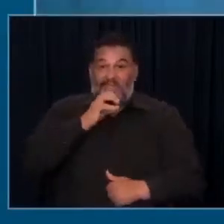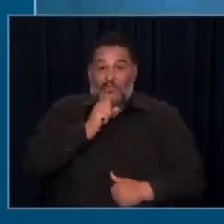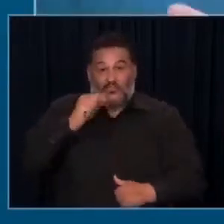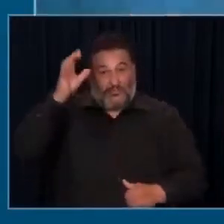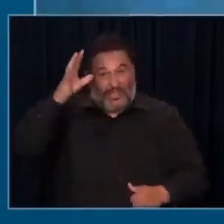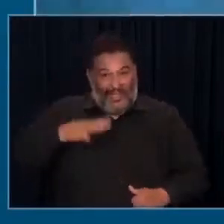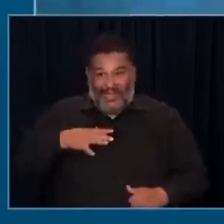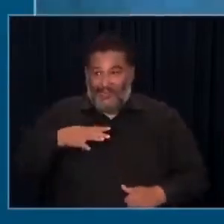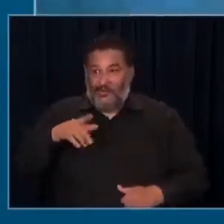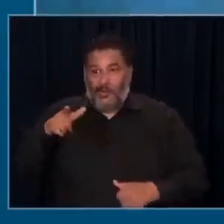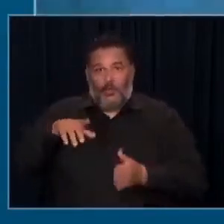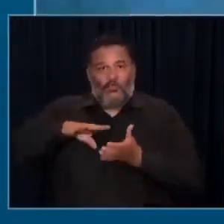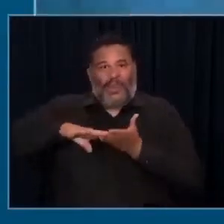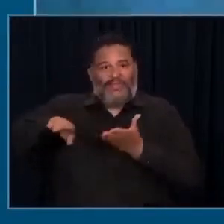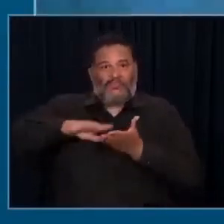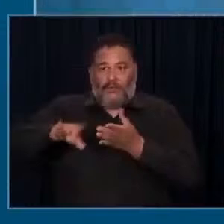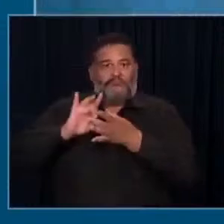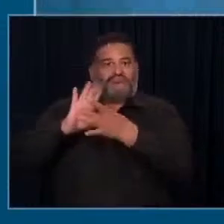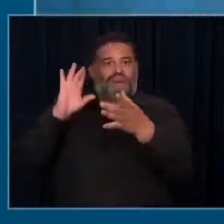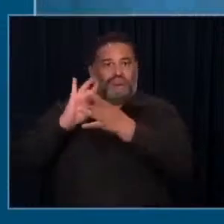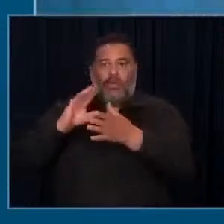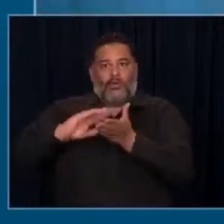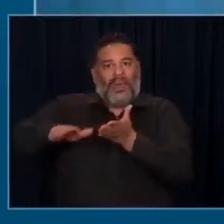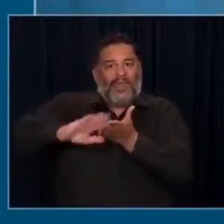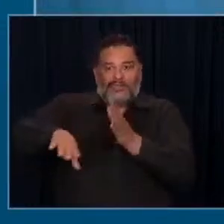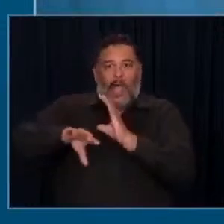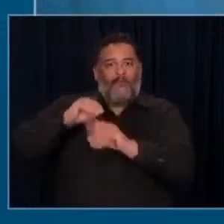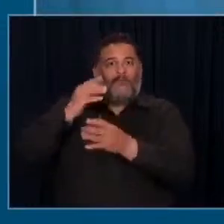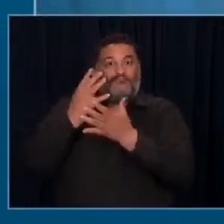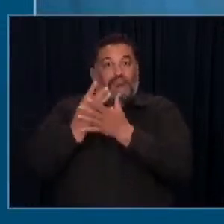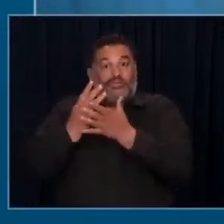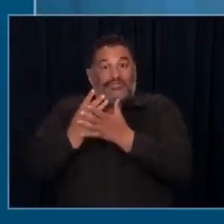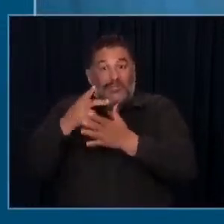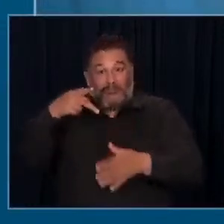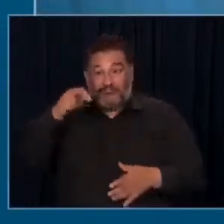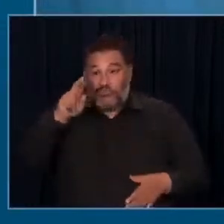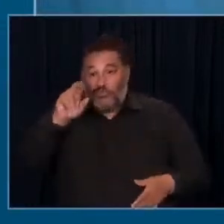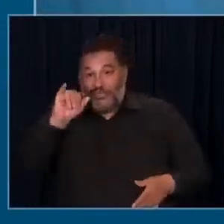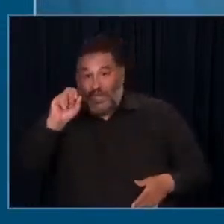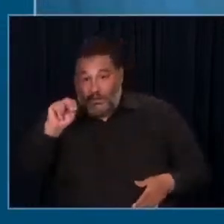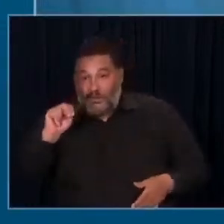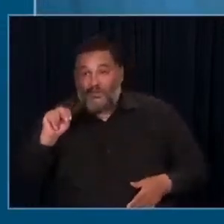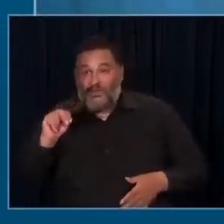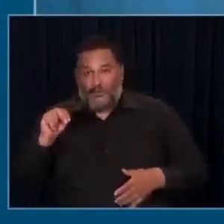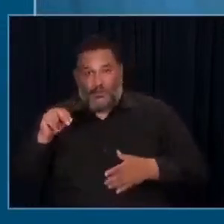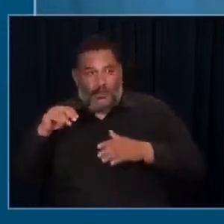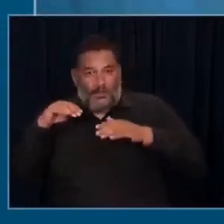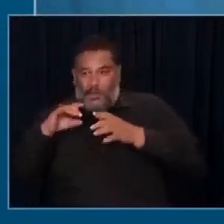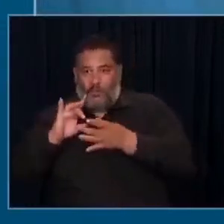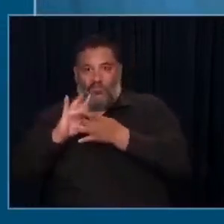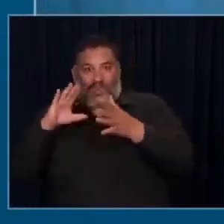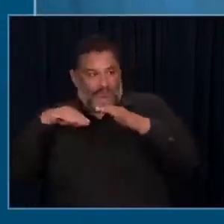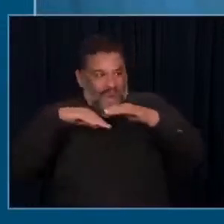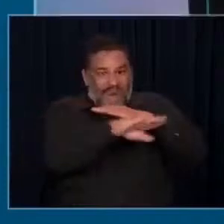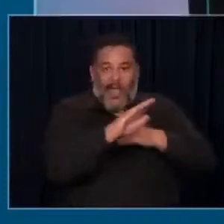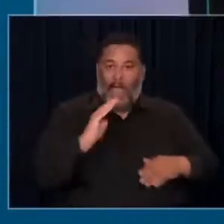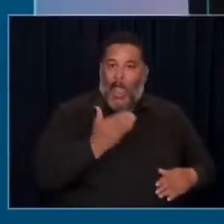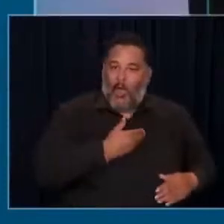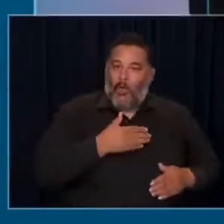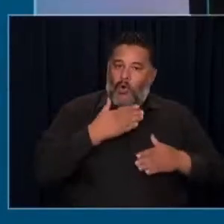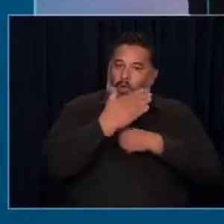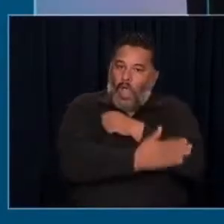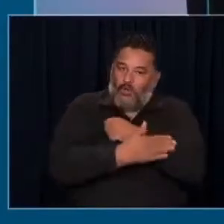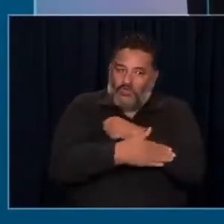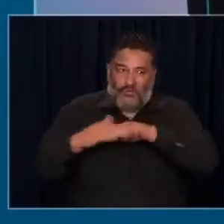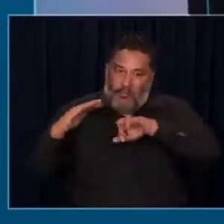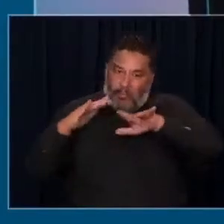being released from prisons of other countries and released into our country. That has to stop. You believe that there are countries